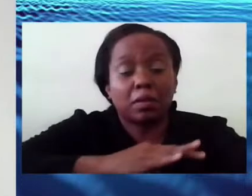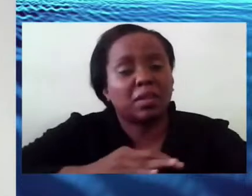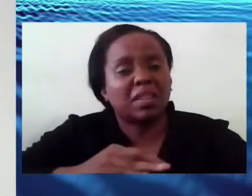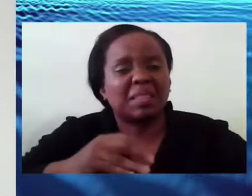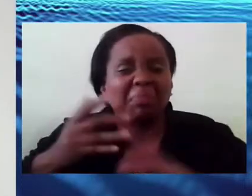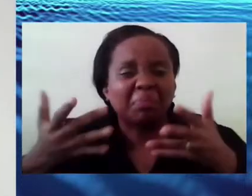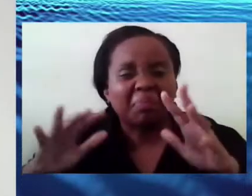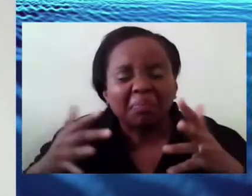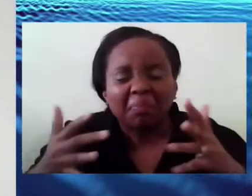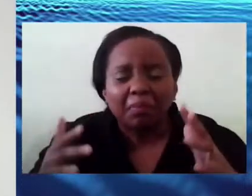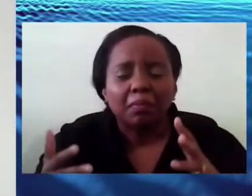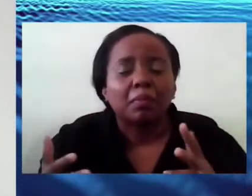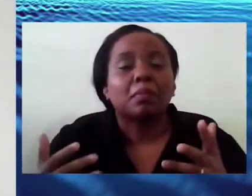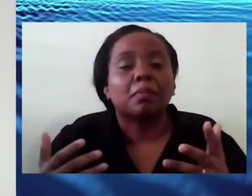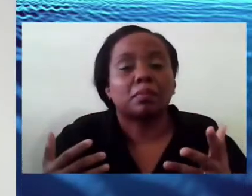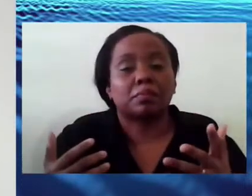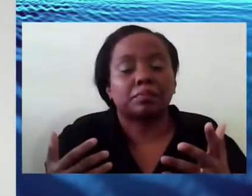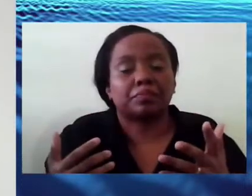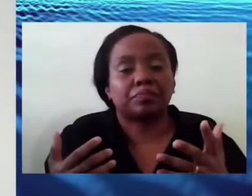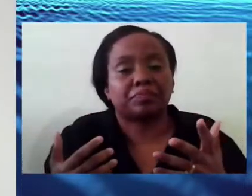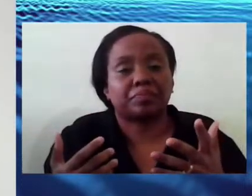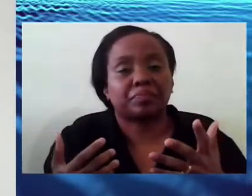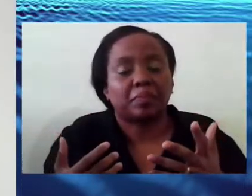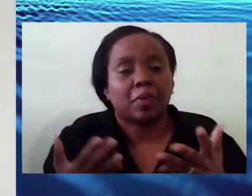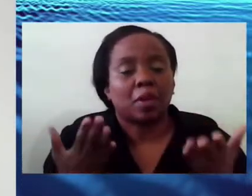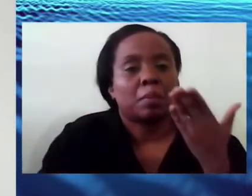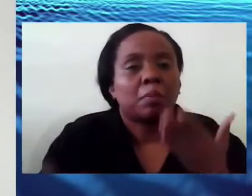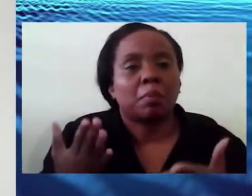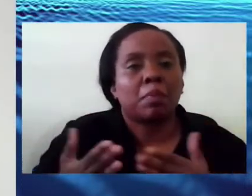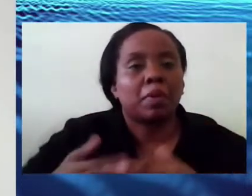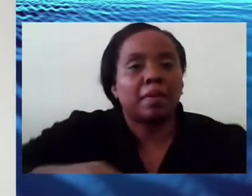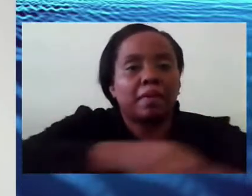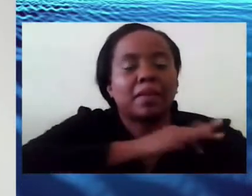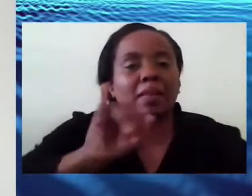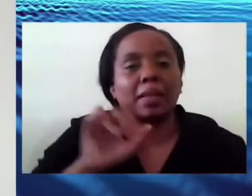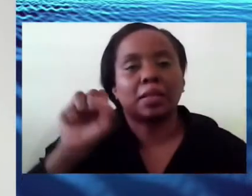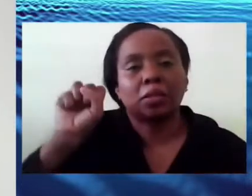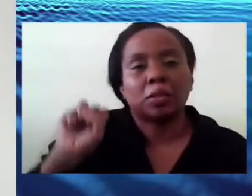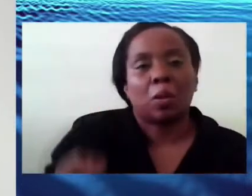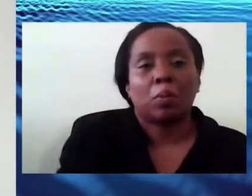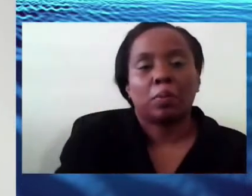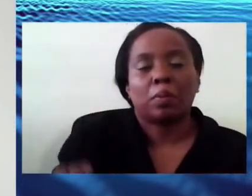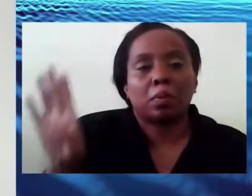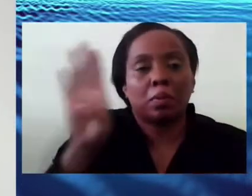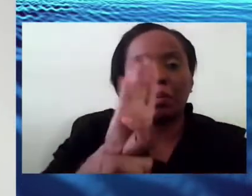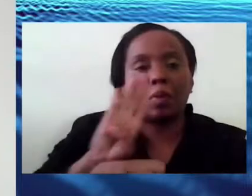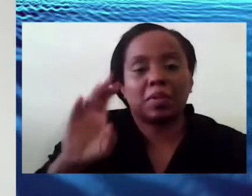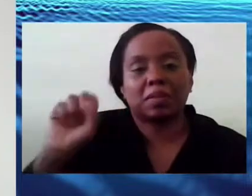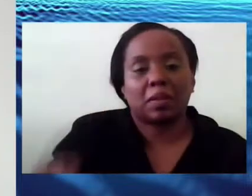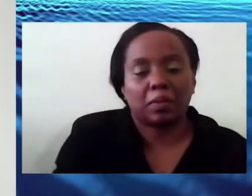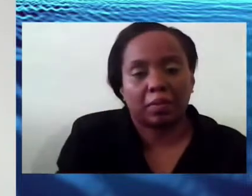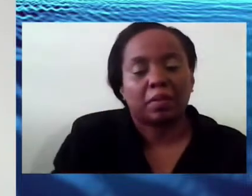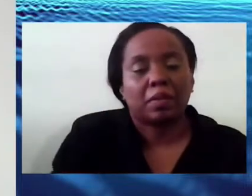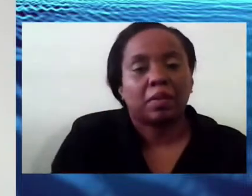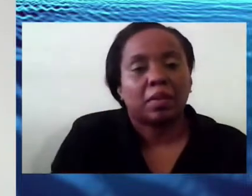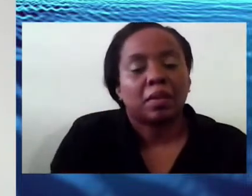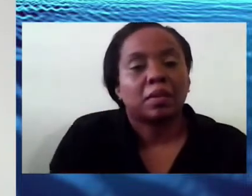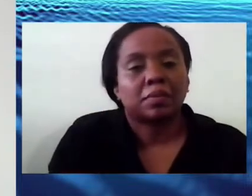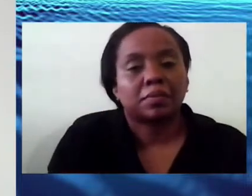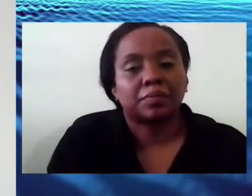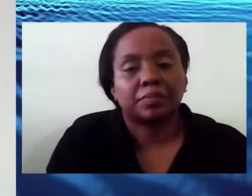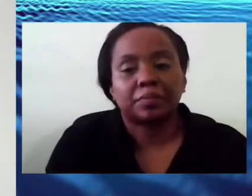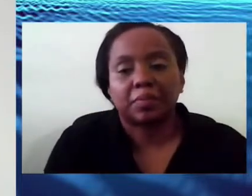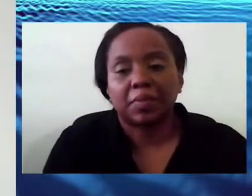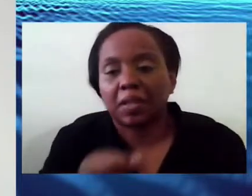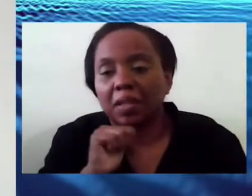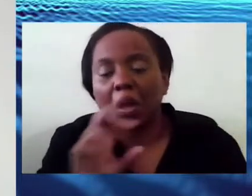will be primarily the pastures in the south of the island. And it's no guarantee, and it will not be a perfect